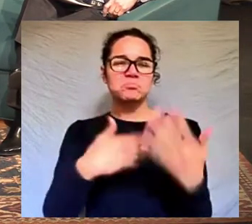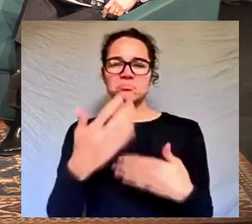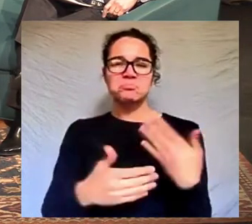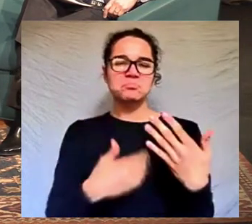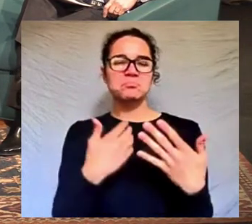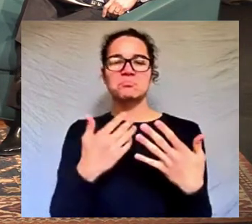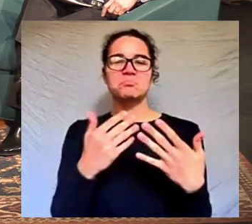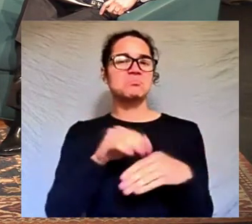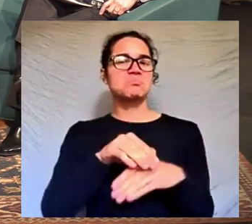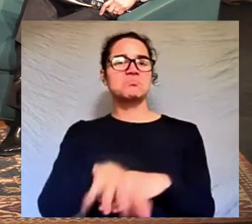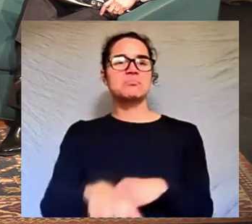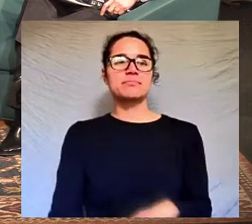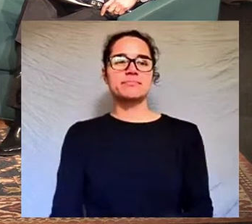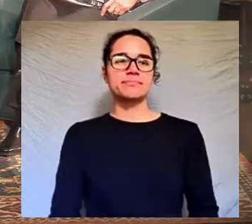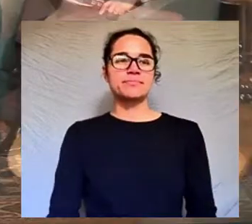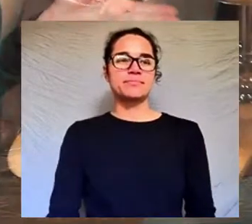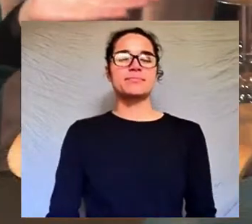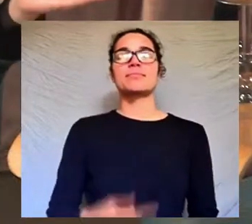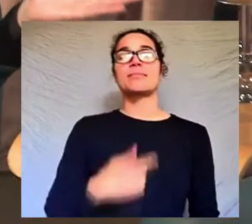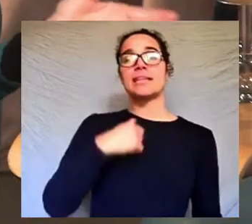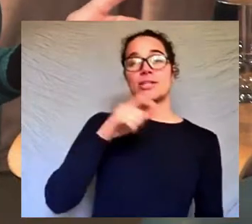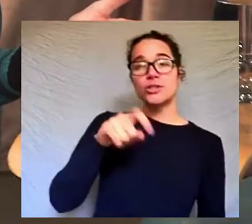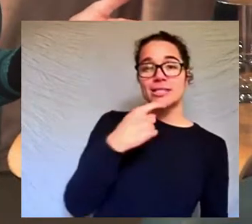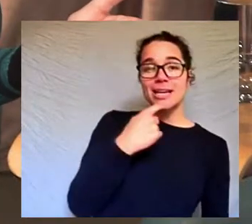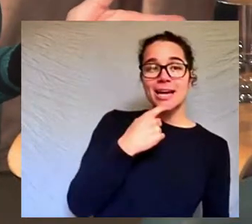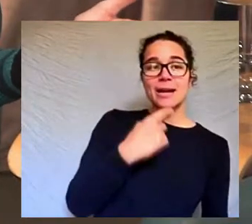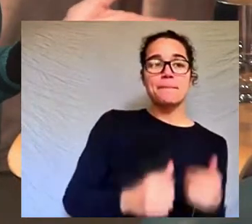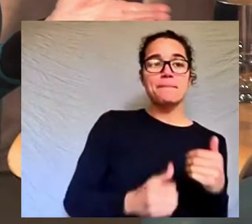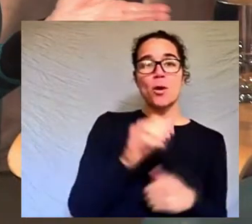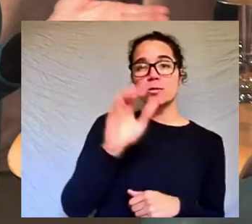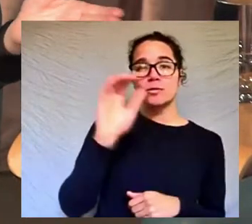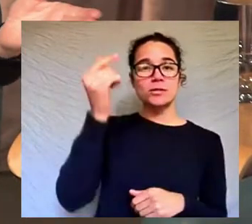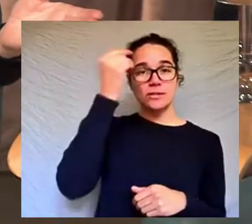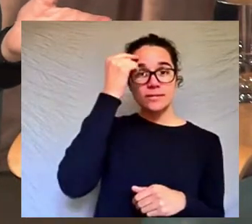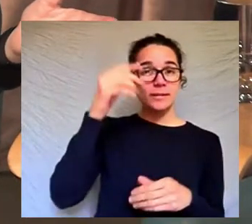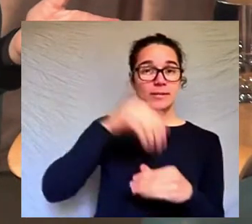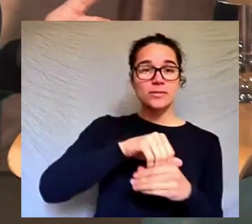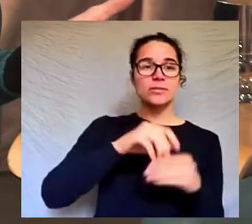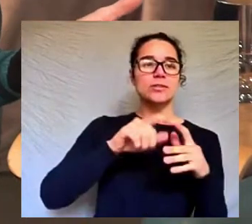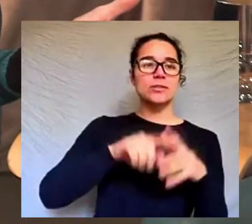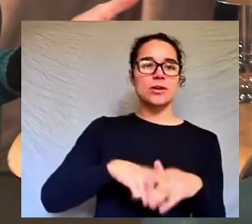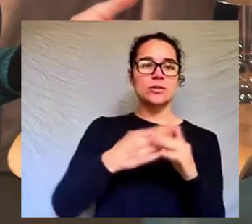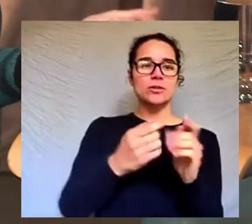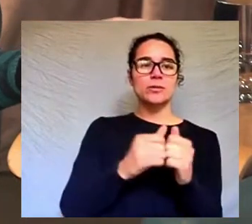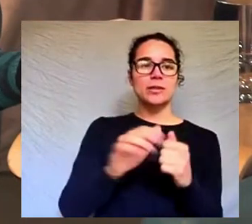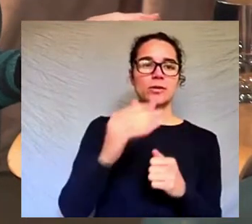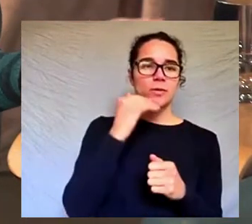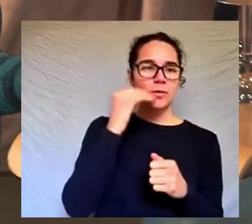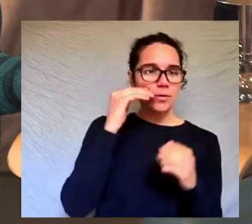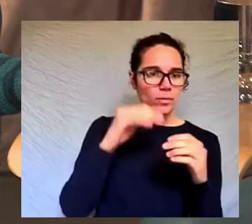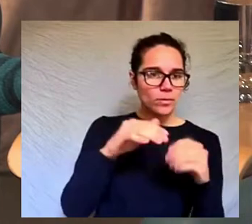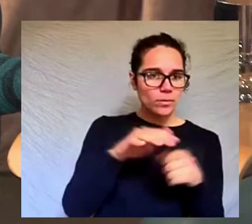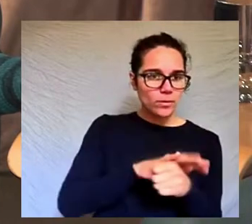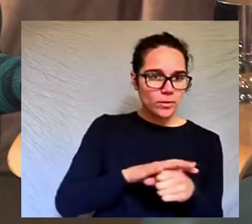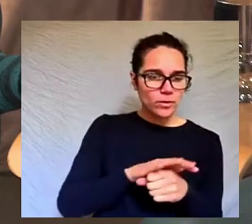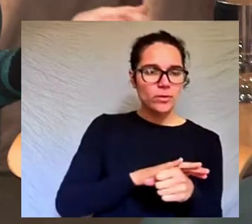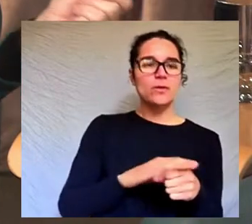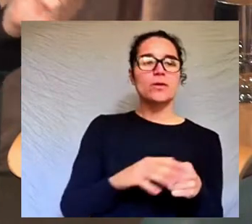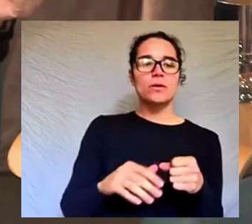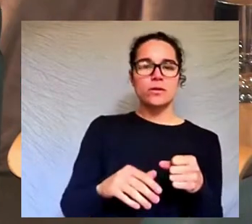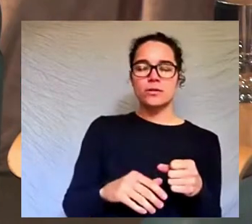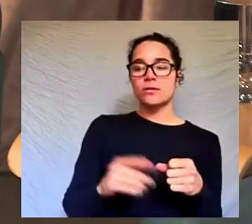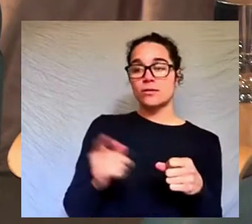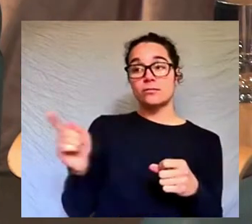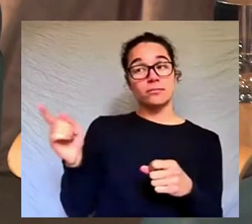learning starts in the home. Amy gave her examples of the sort of bigger step than most people do,